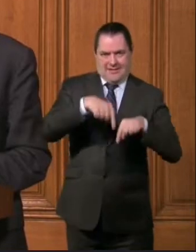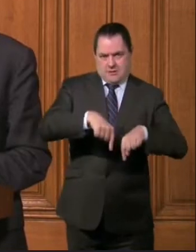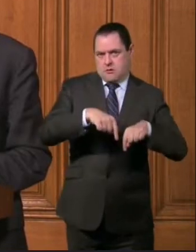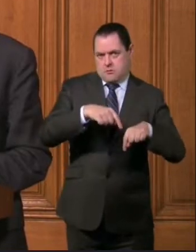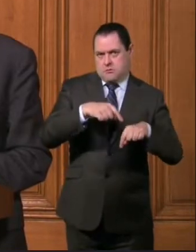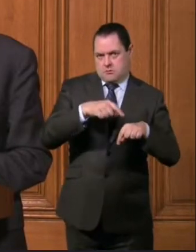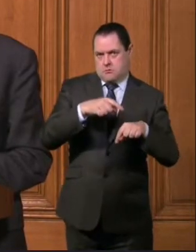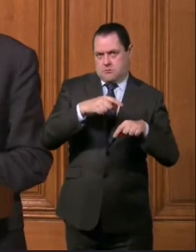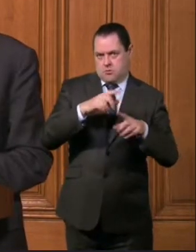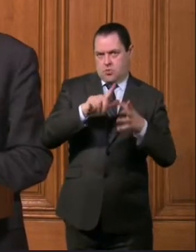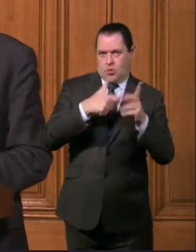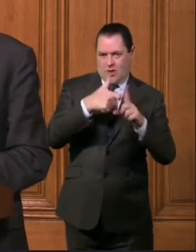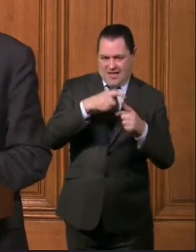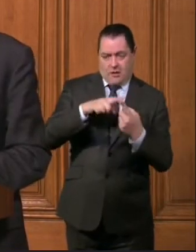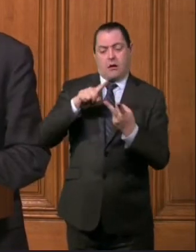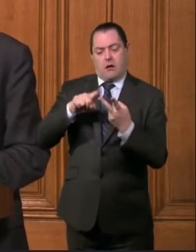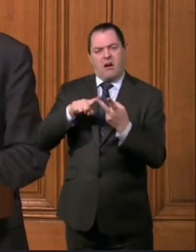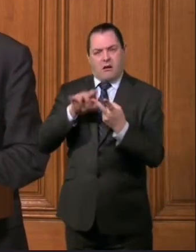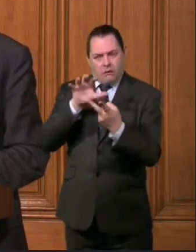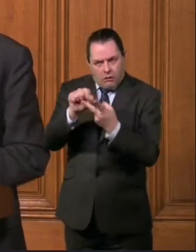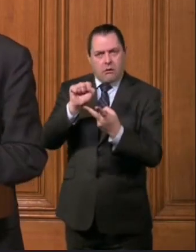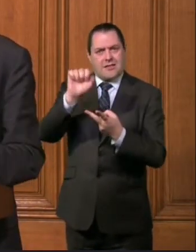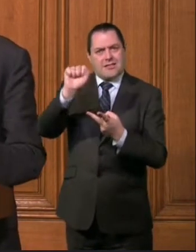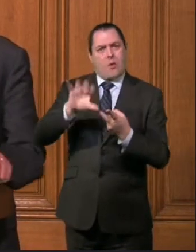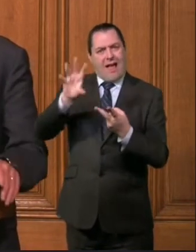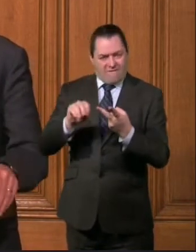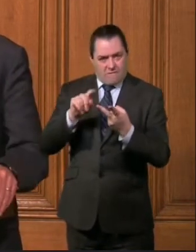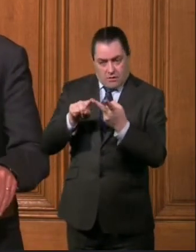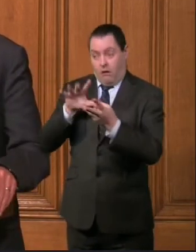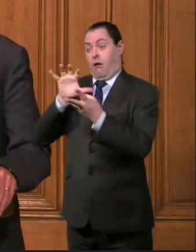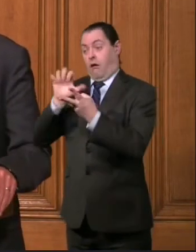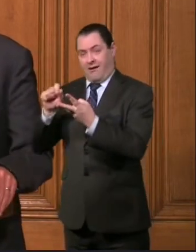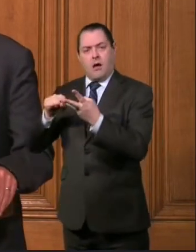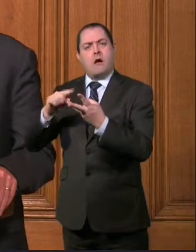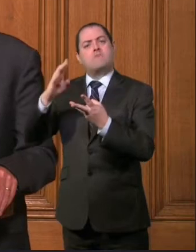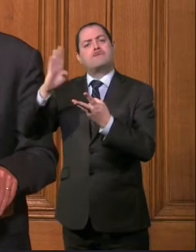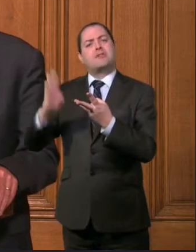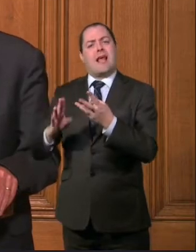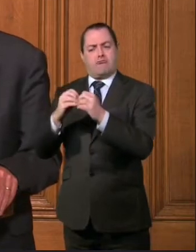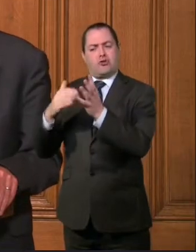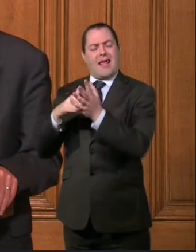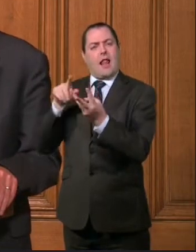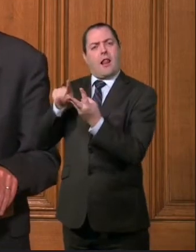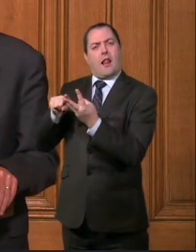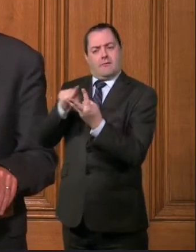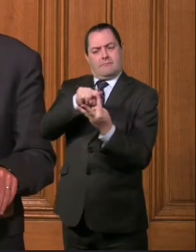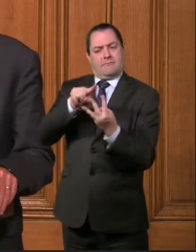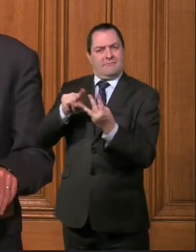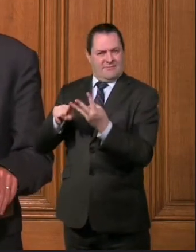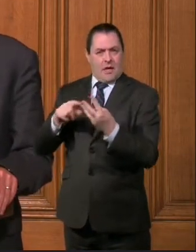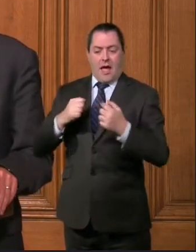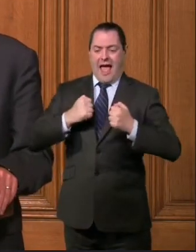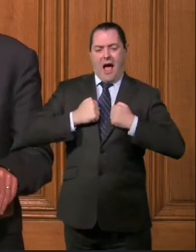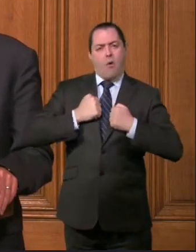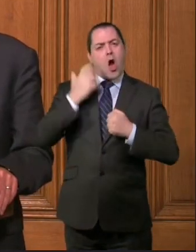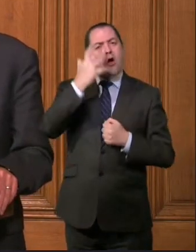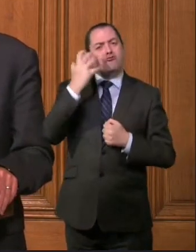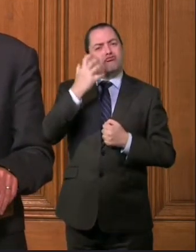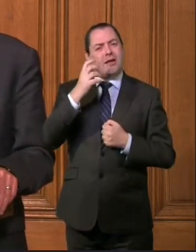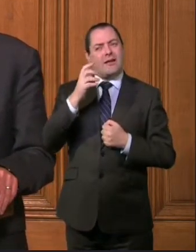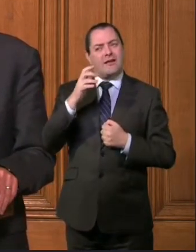that was identified in Brazil, 3 countries, all of which sequence a lot and so pick these things up early. I want to talk